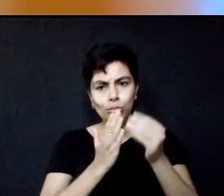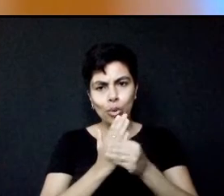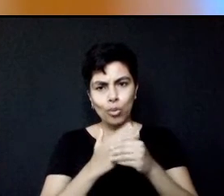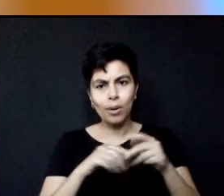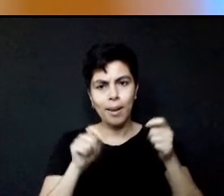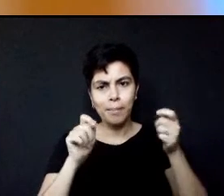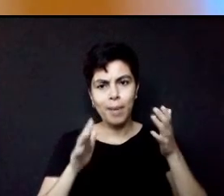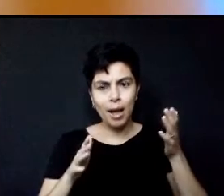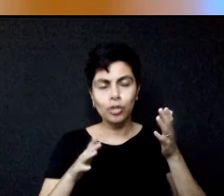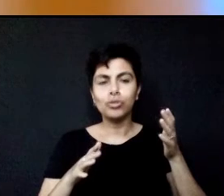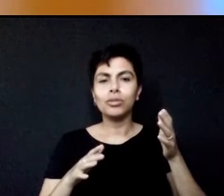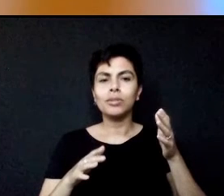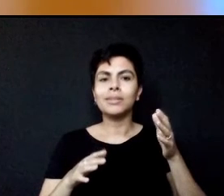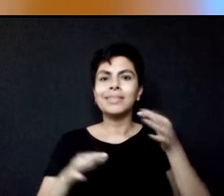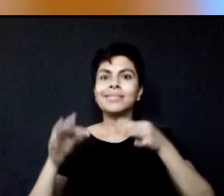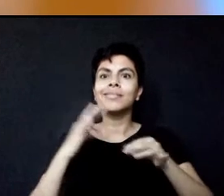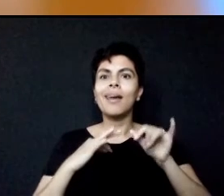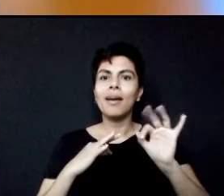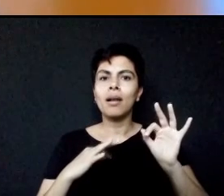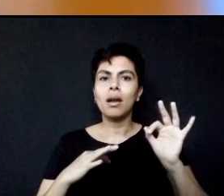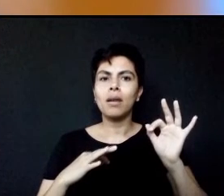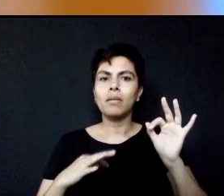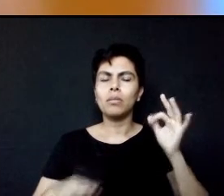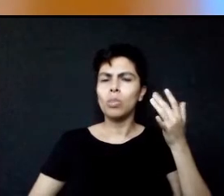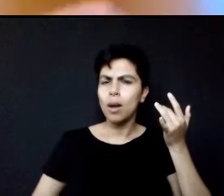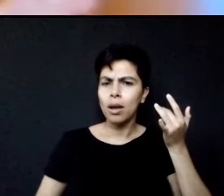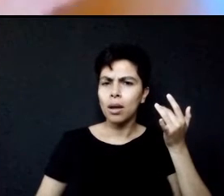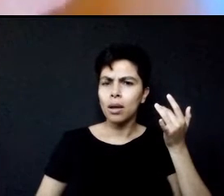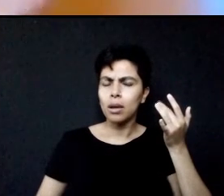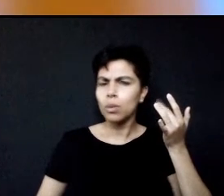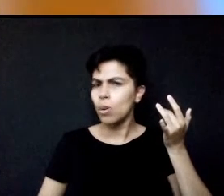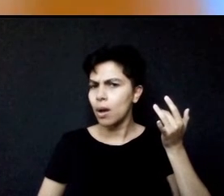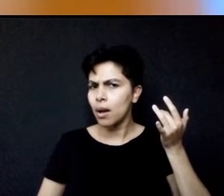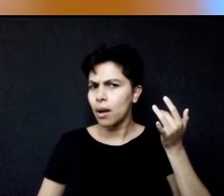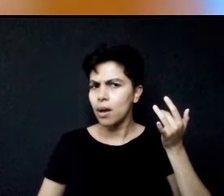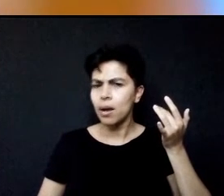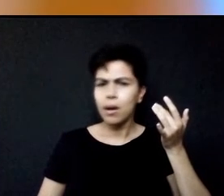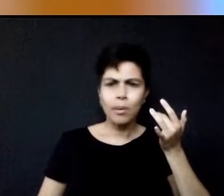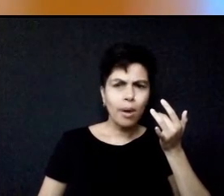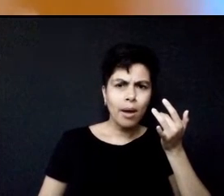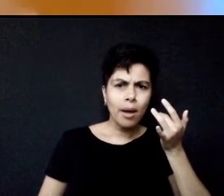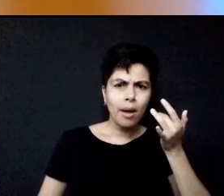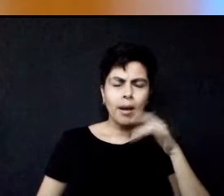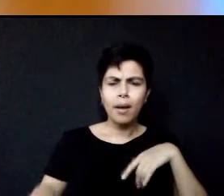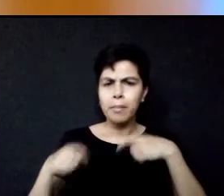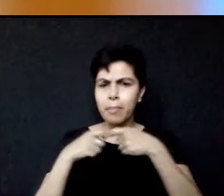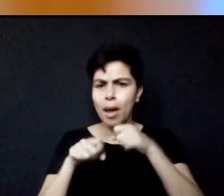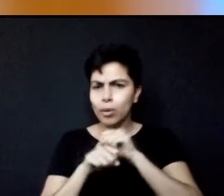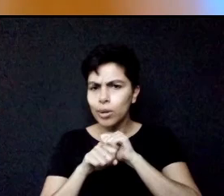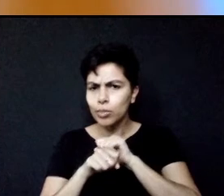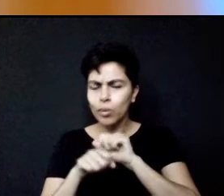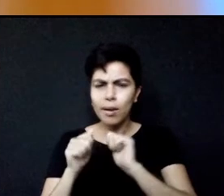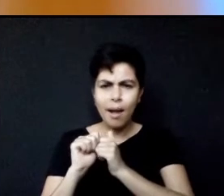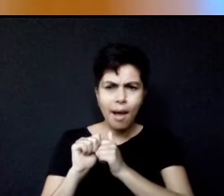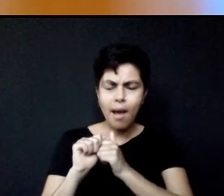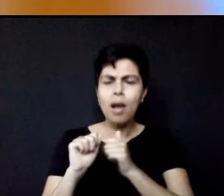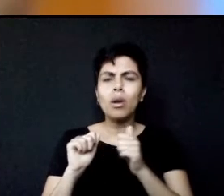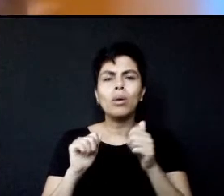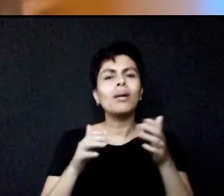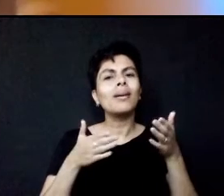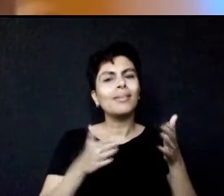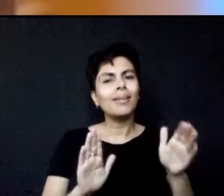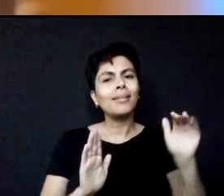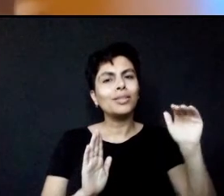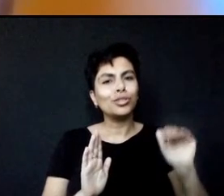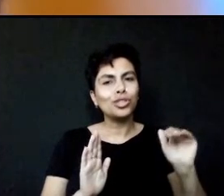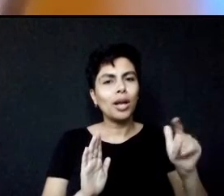manager, instead of trying to always say why is this happening, how do batteries work, really